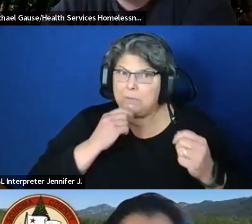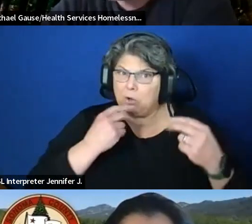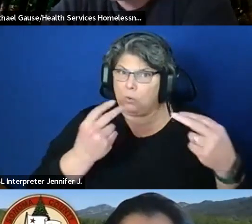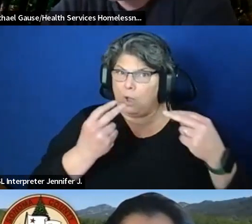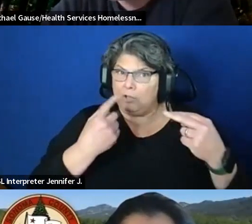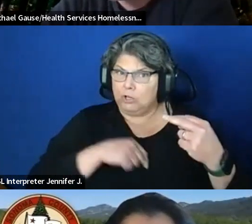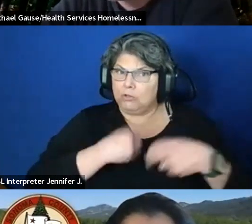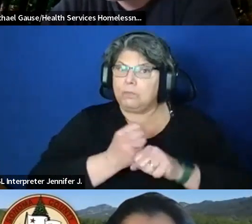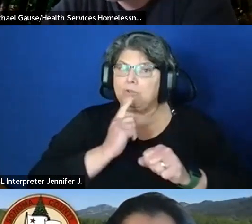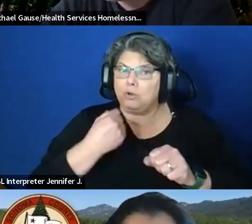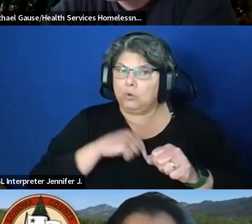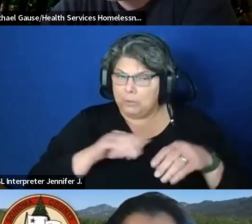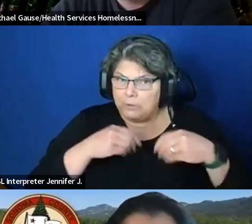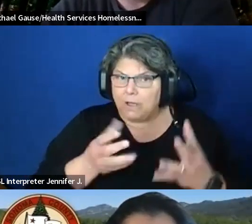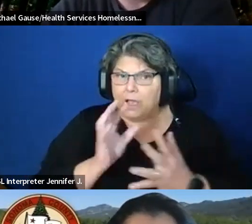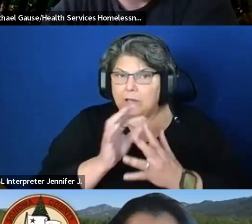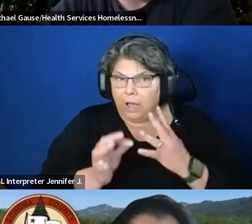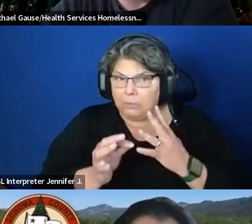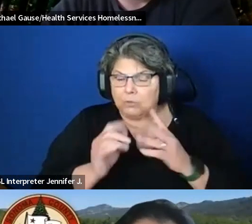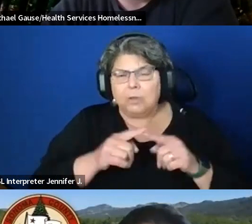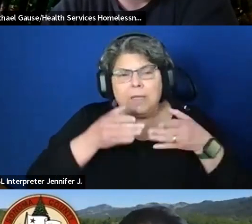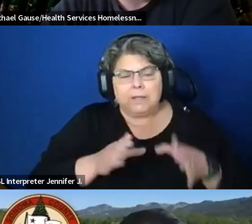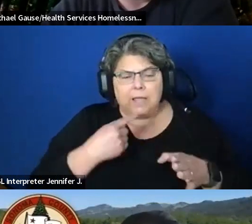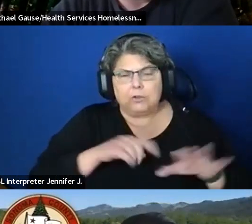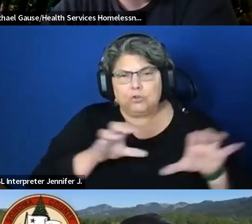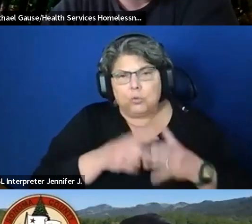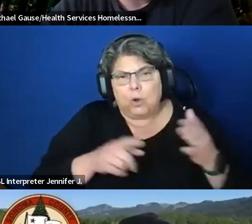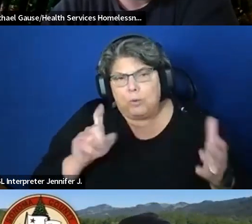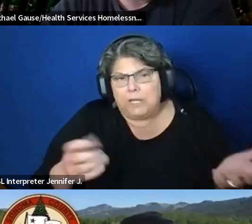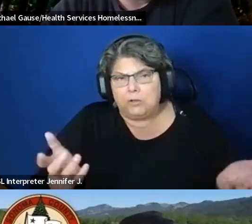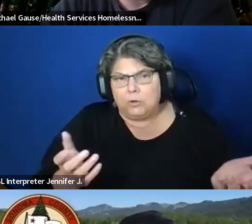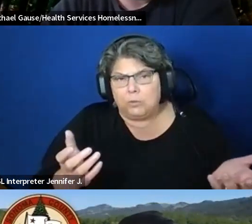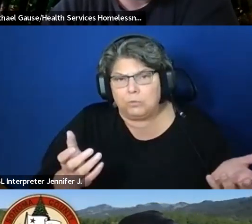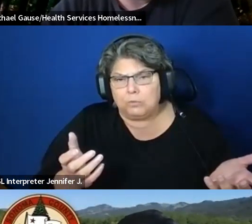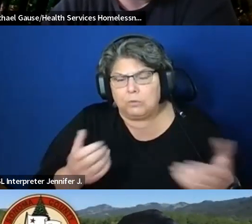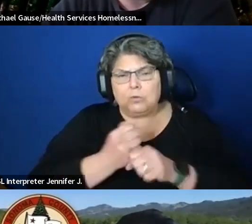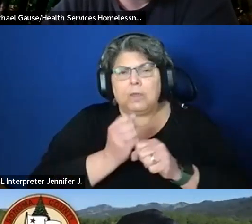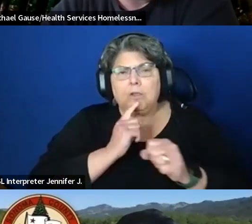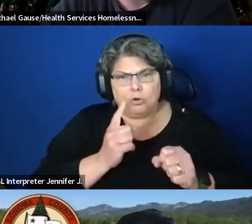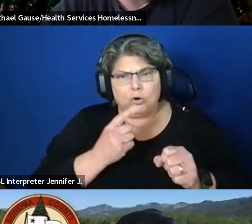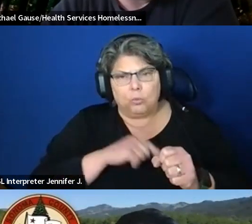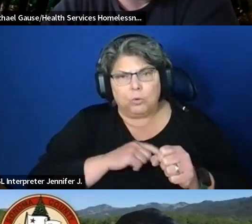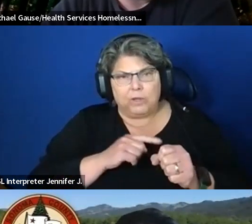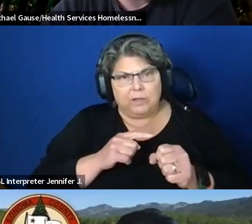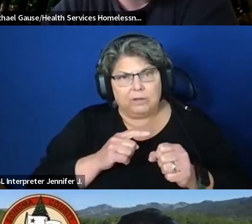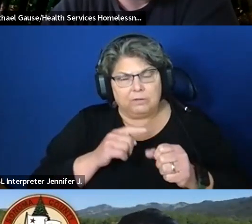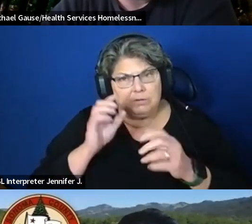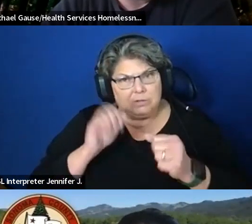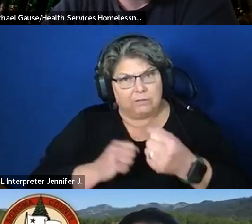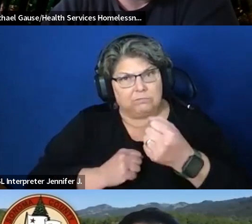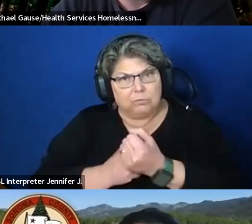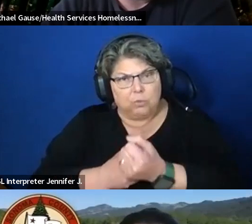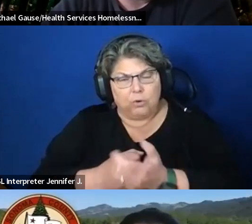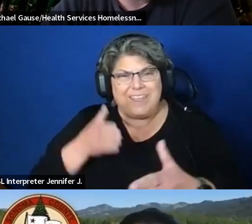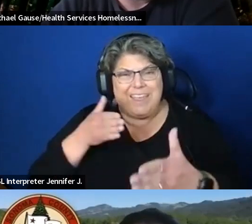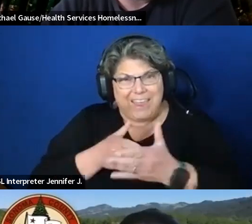those options, but it allows us to do what we need to on the other side, which is to enforce anti-camping ordinances that are going to come before the